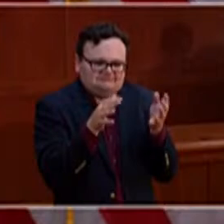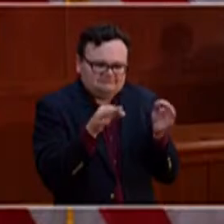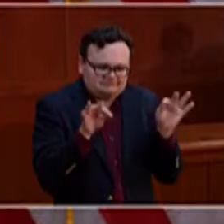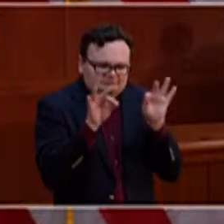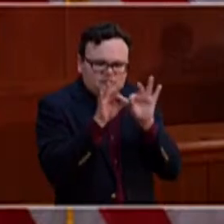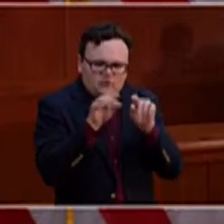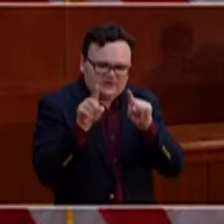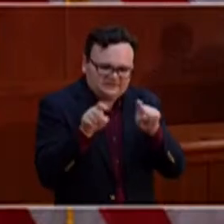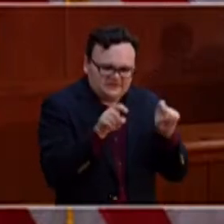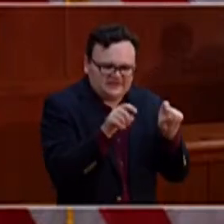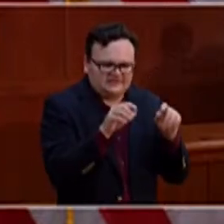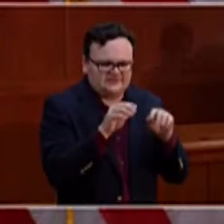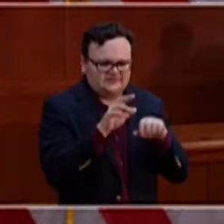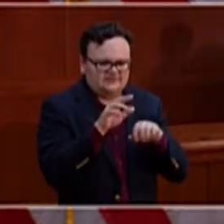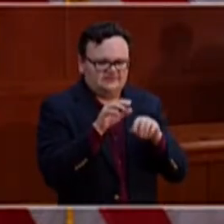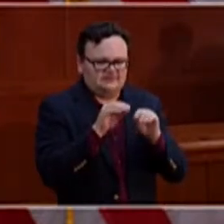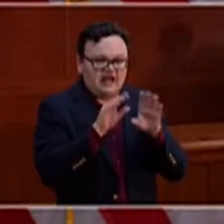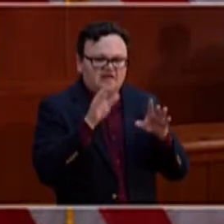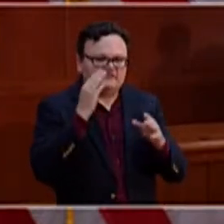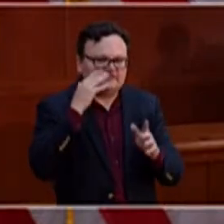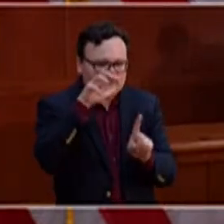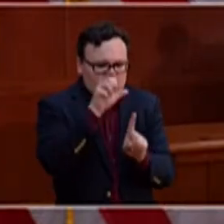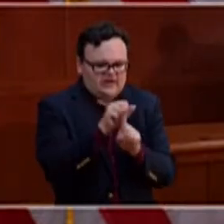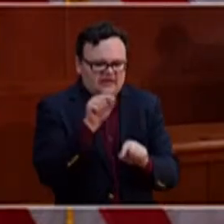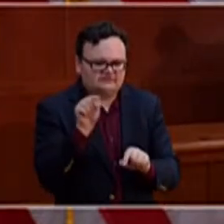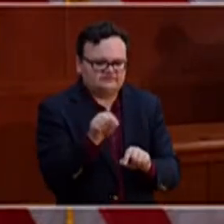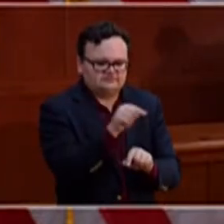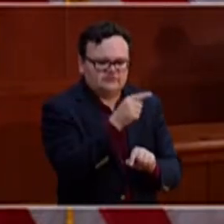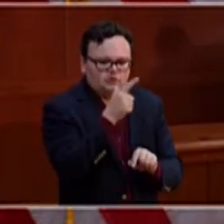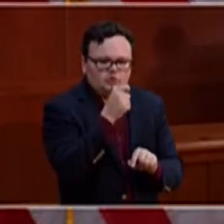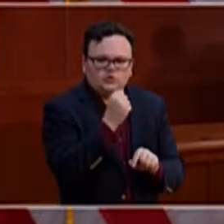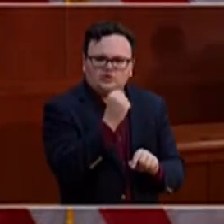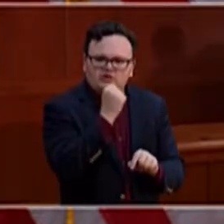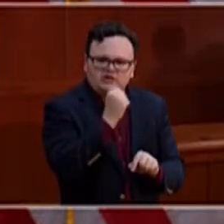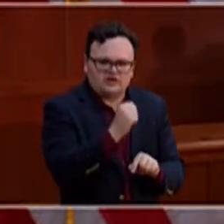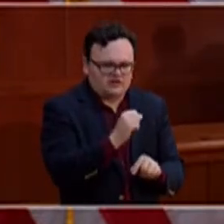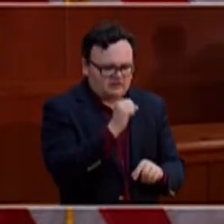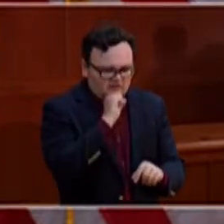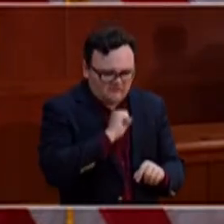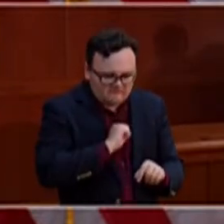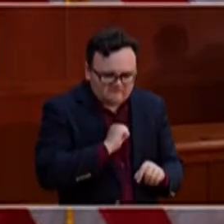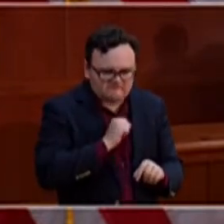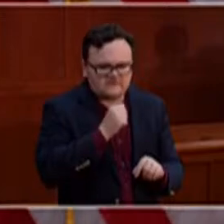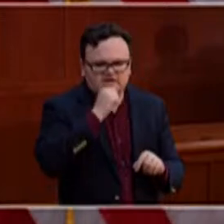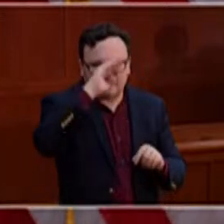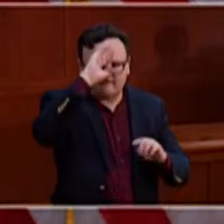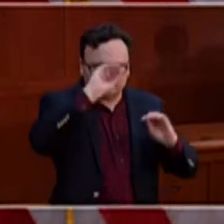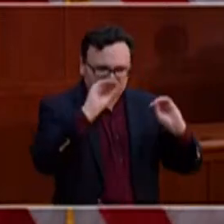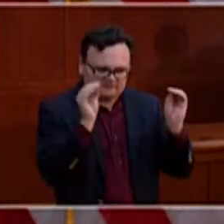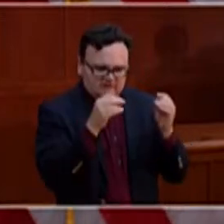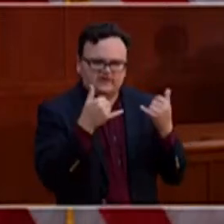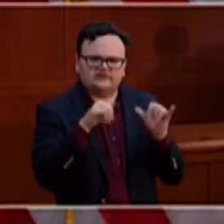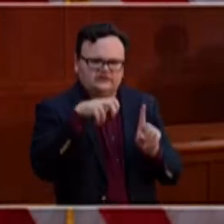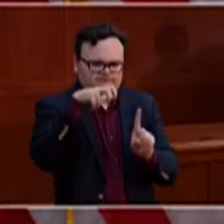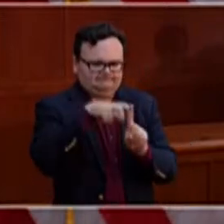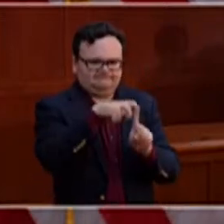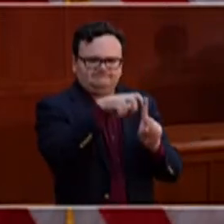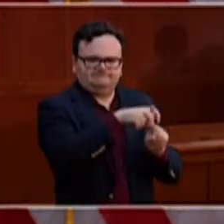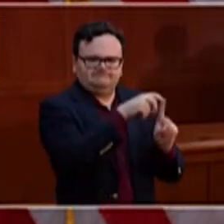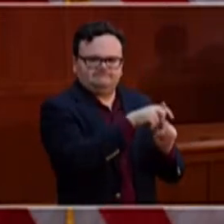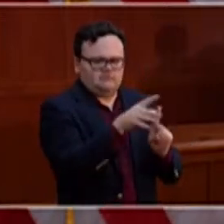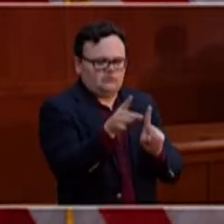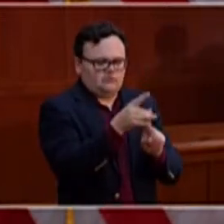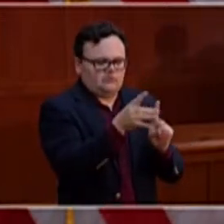cases. And we looked at one of our big Miami sites, and we asked questions and did survey as people were coming through